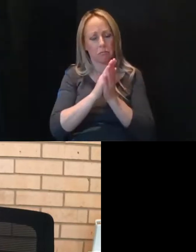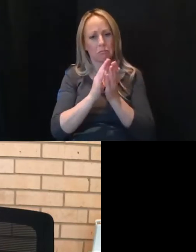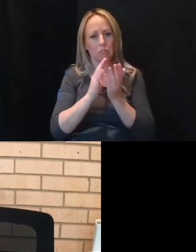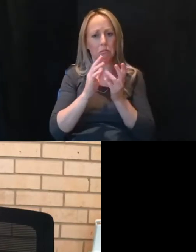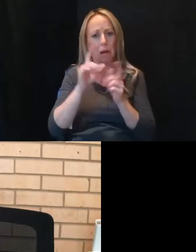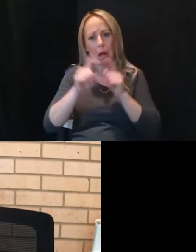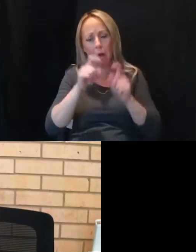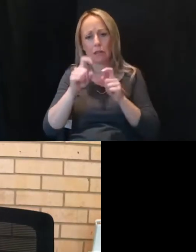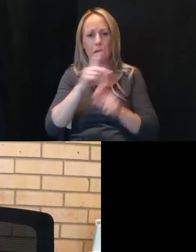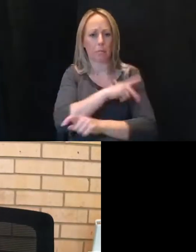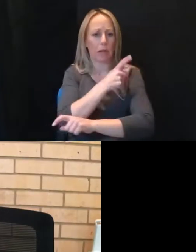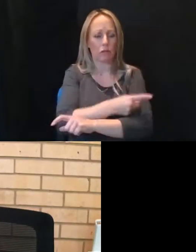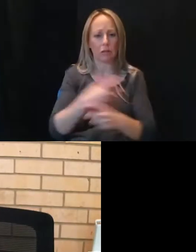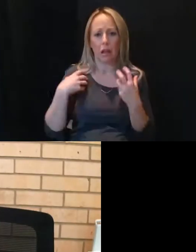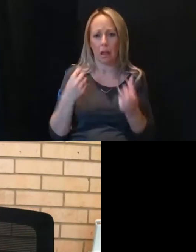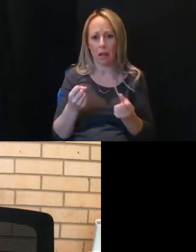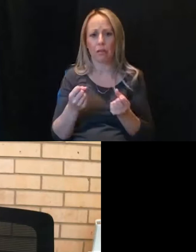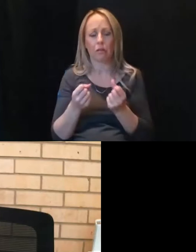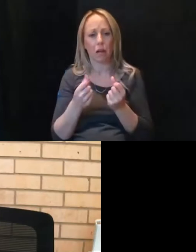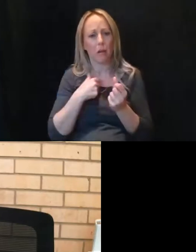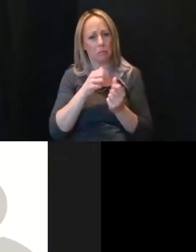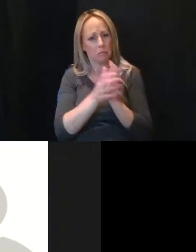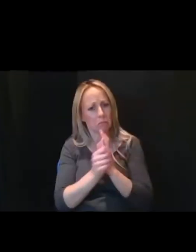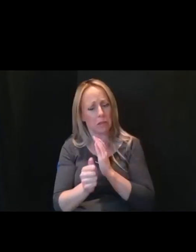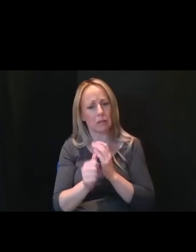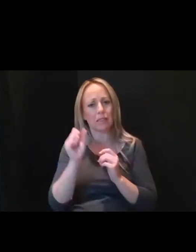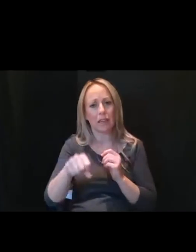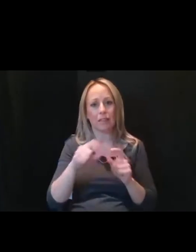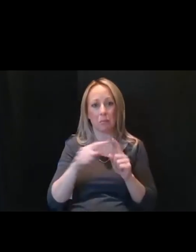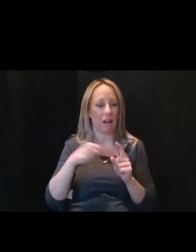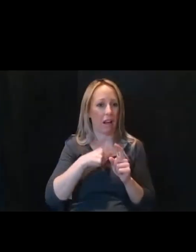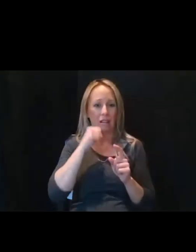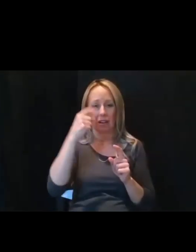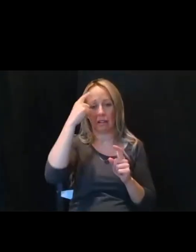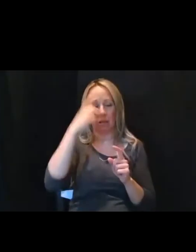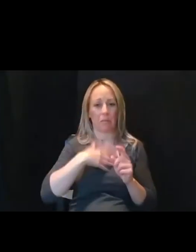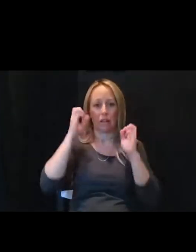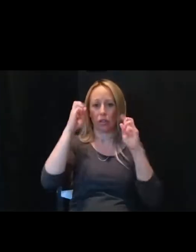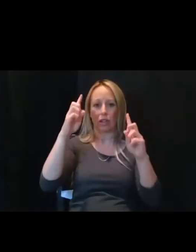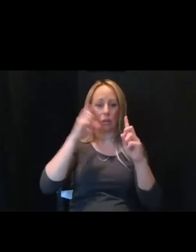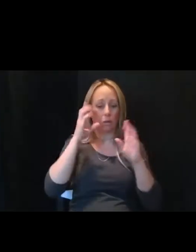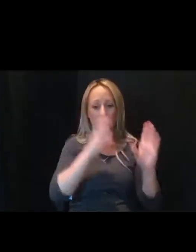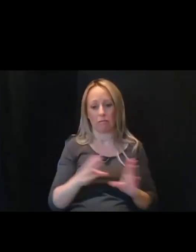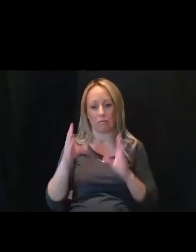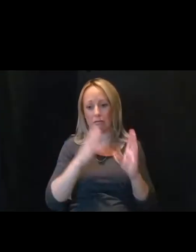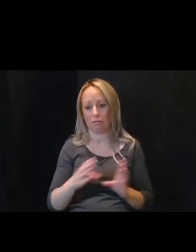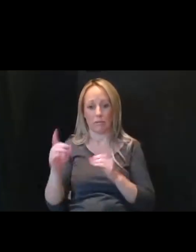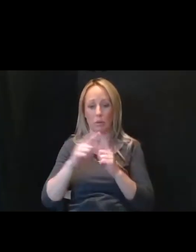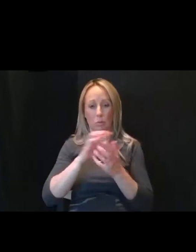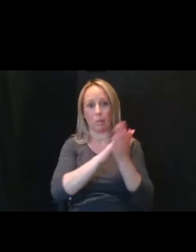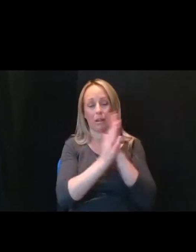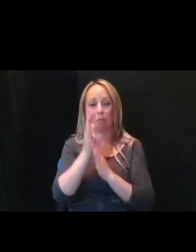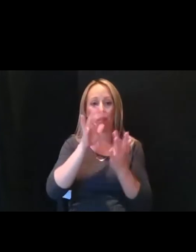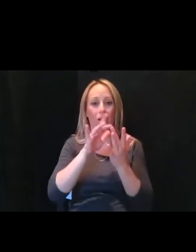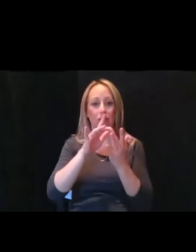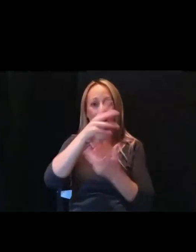to use those skills to become a contact tracer, nor for a pandemic, to say the least. However,